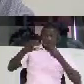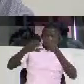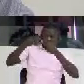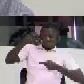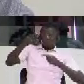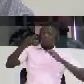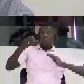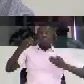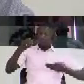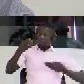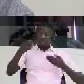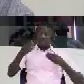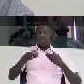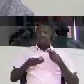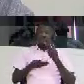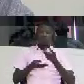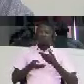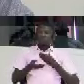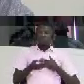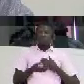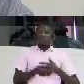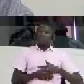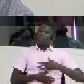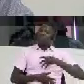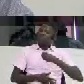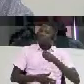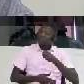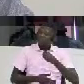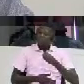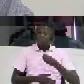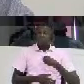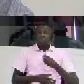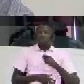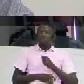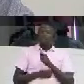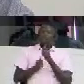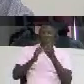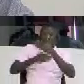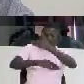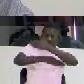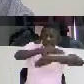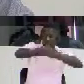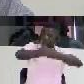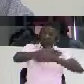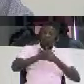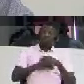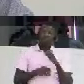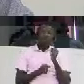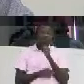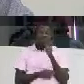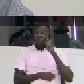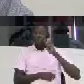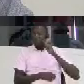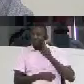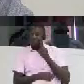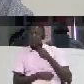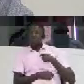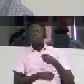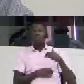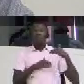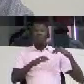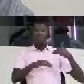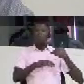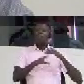women had to contend with a barrage of vilifications from some members of